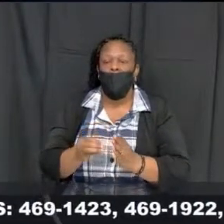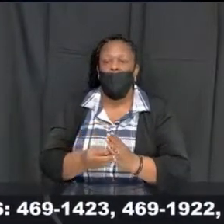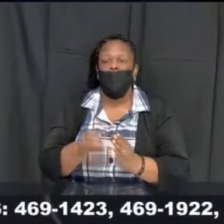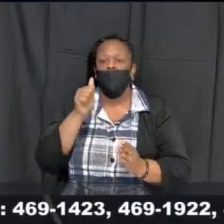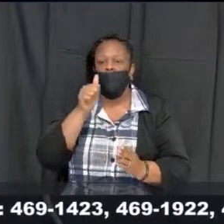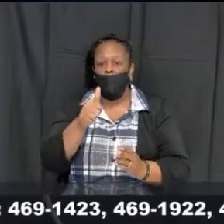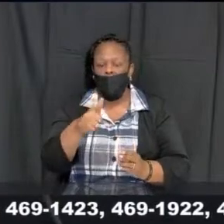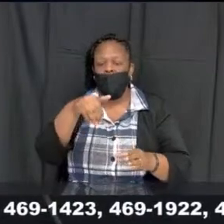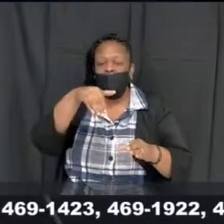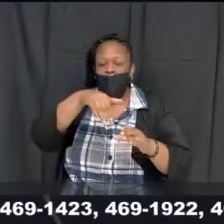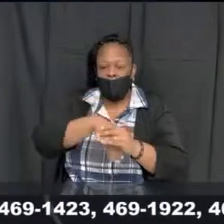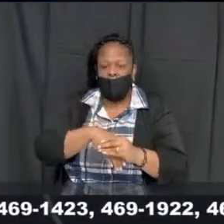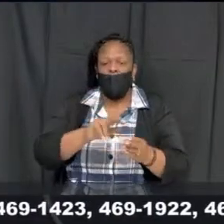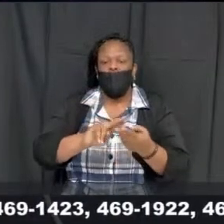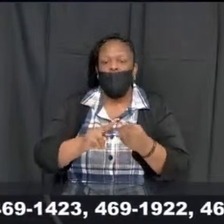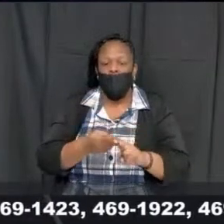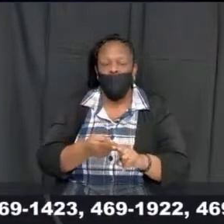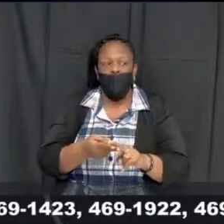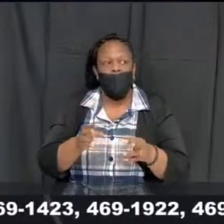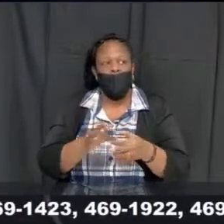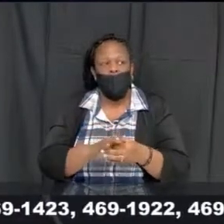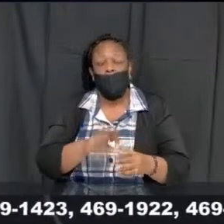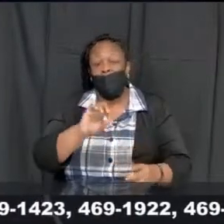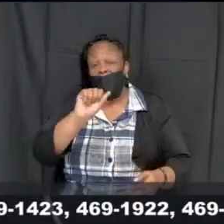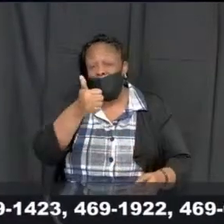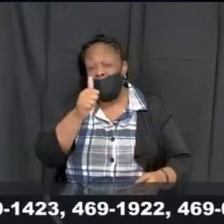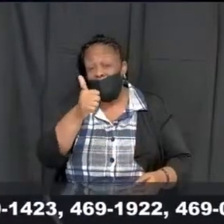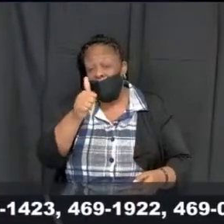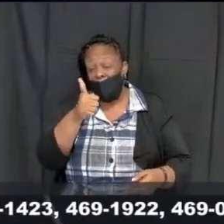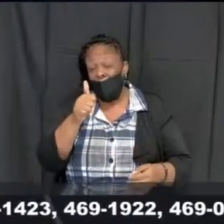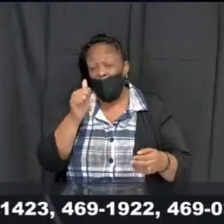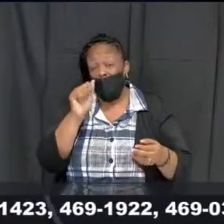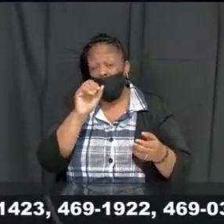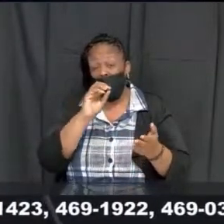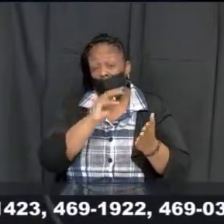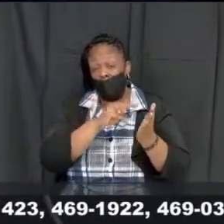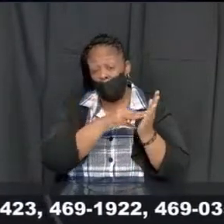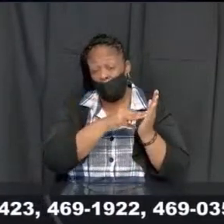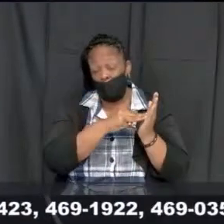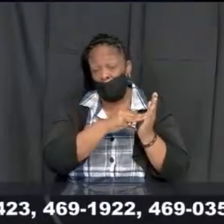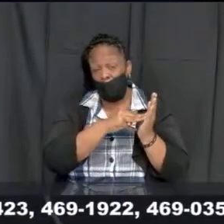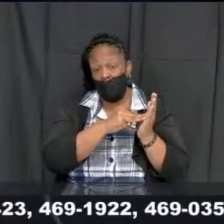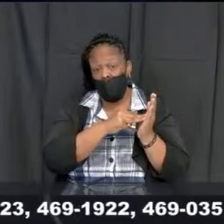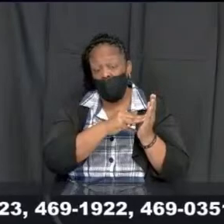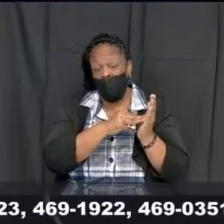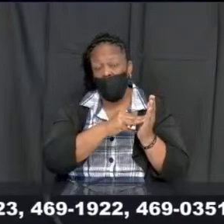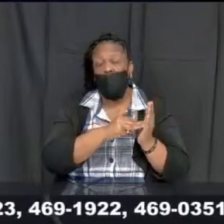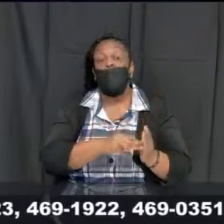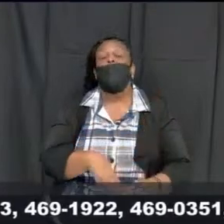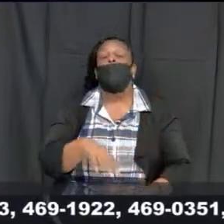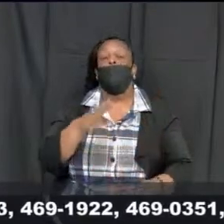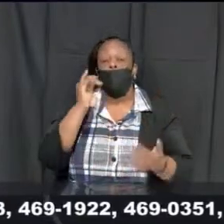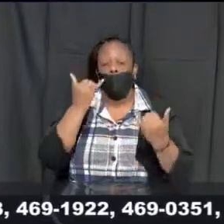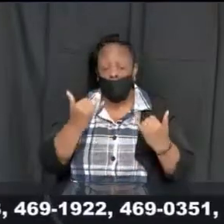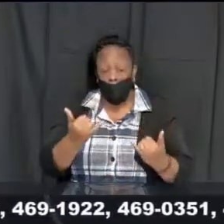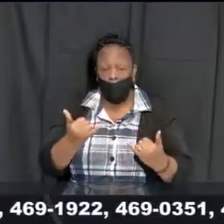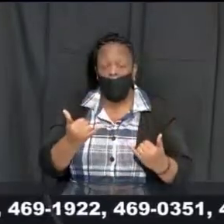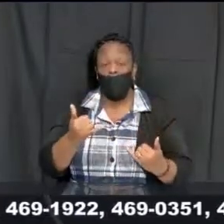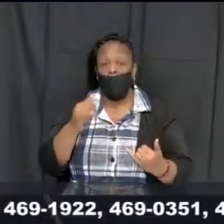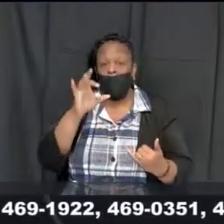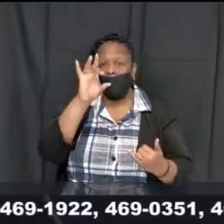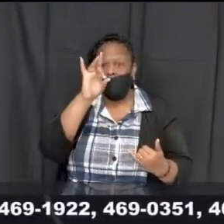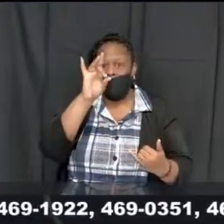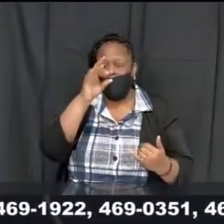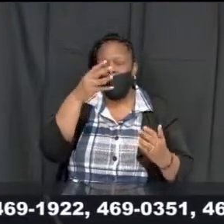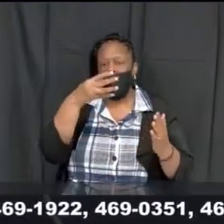numbers that we have right now. 10,000, we reach 8,000, be counted in the first 10,000. Be counted